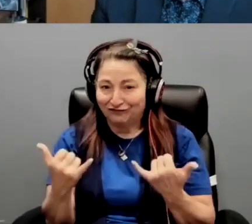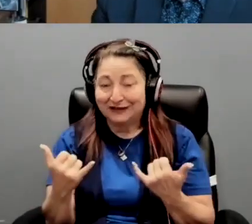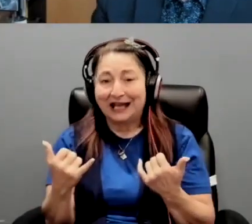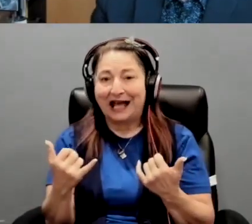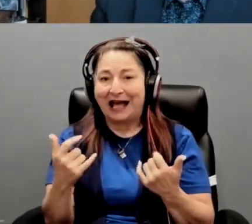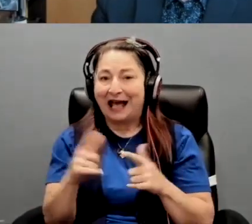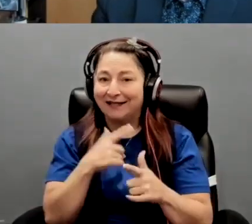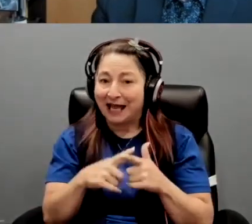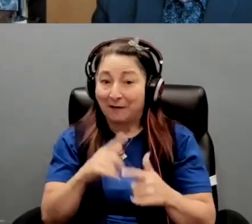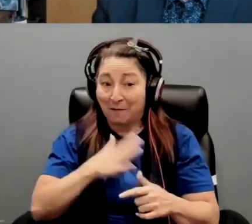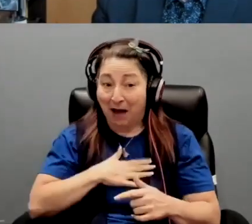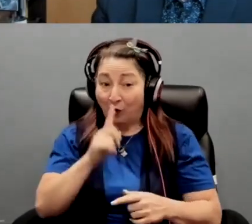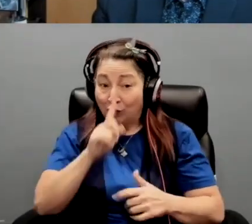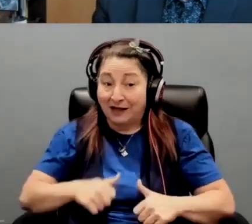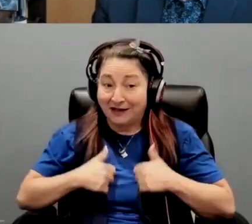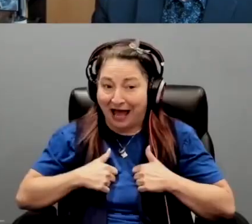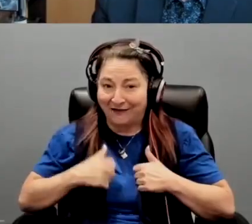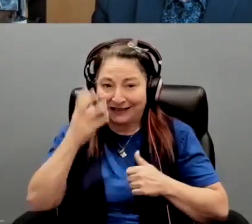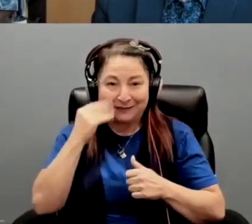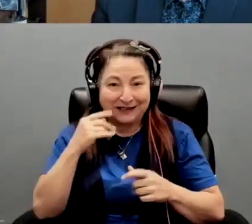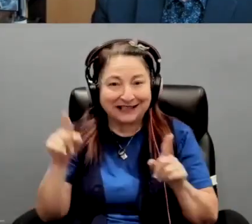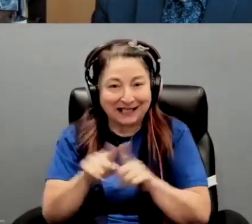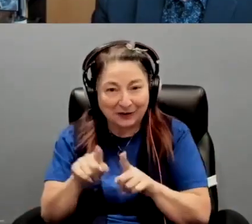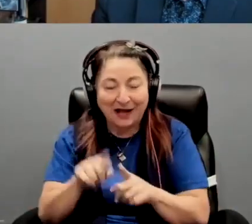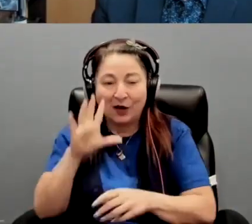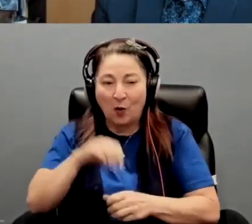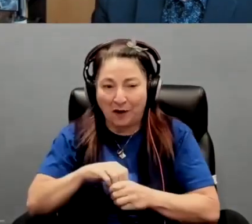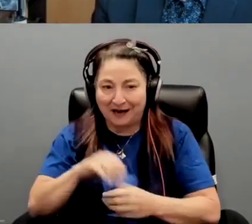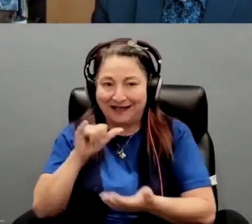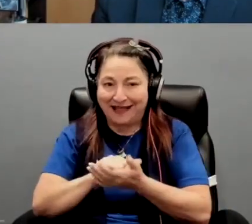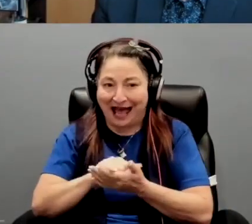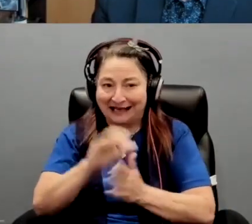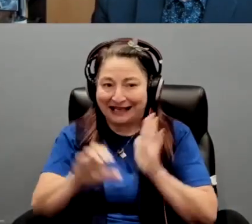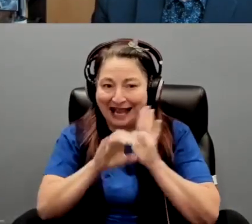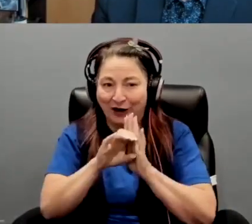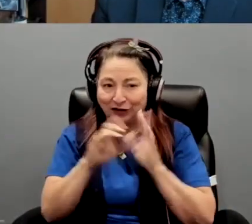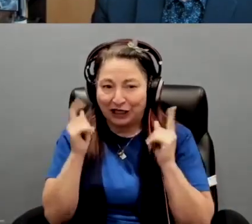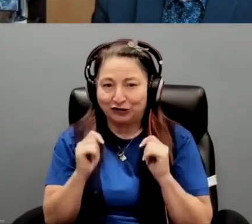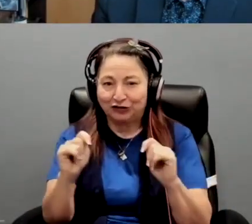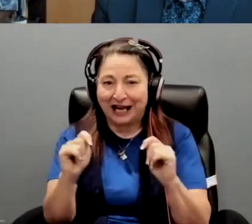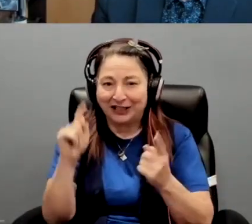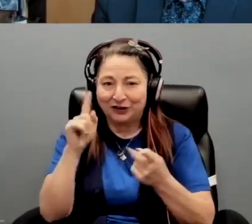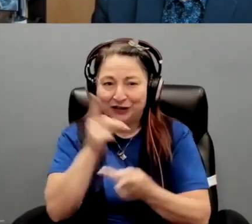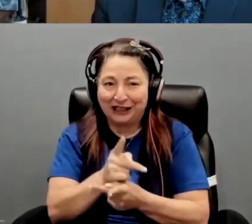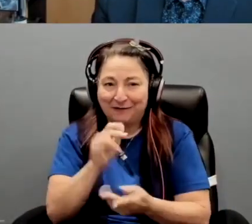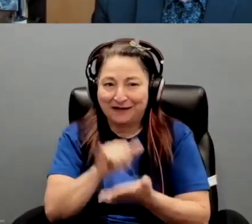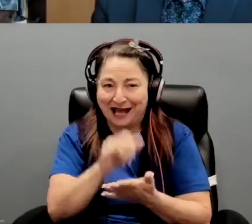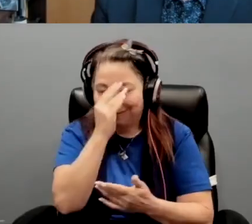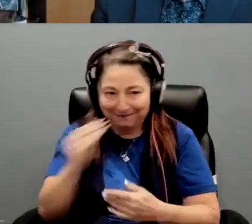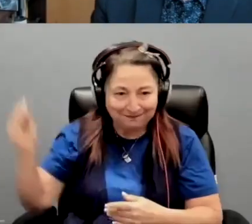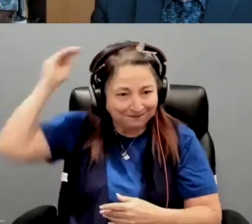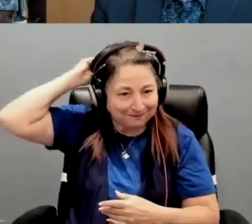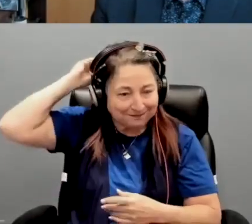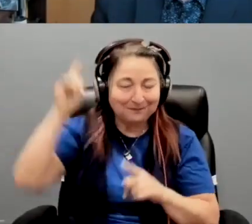incorporating my real life experiences as well, incorporating that into the character and trying to keep those in the back of my mind, but